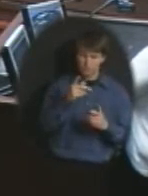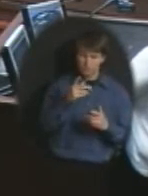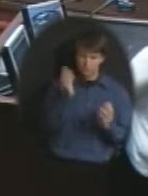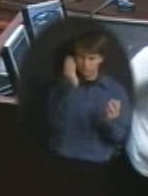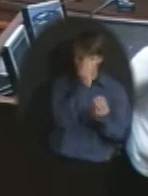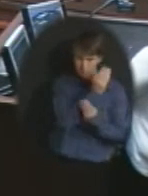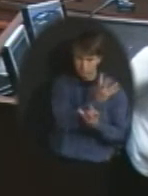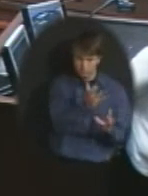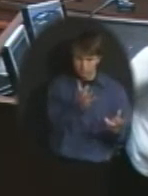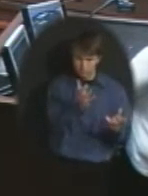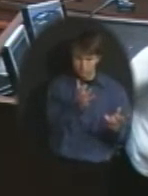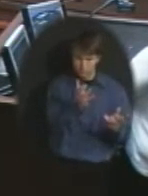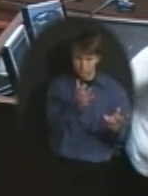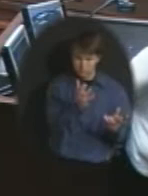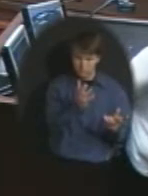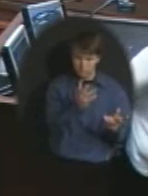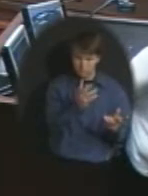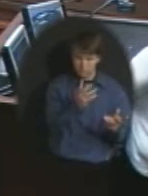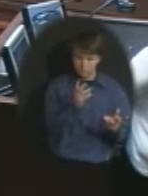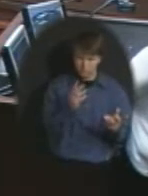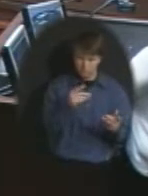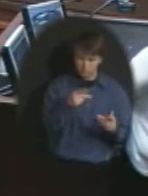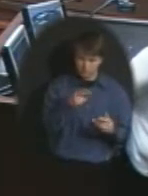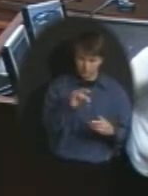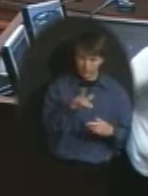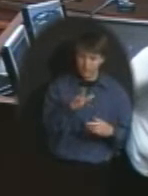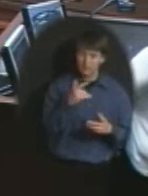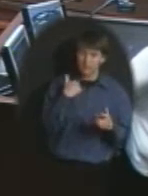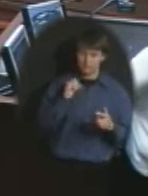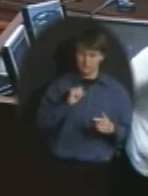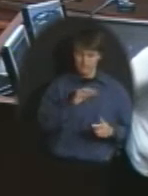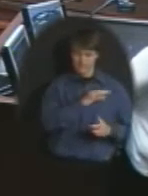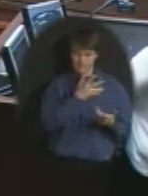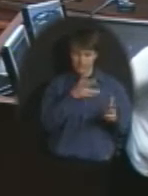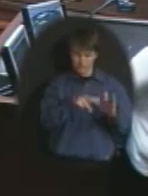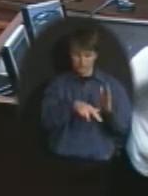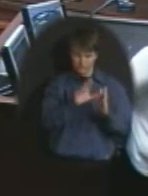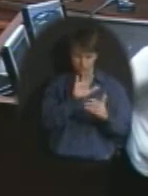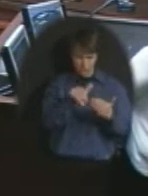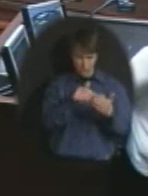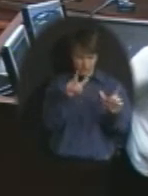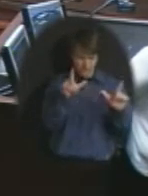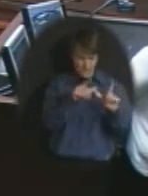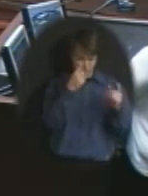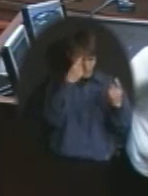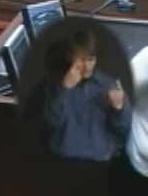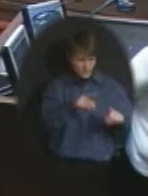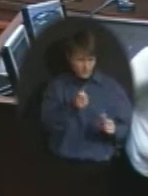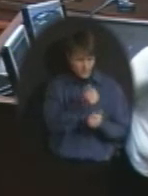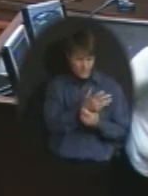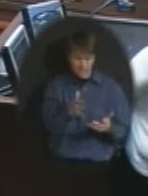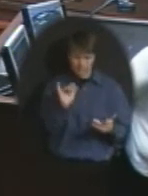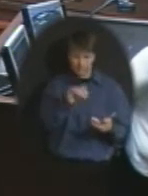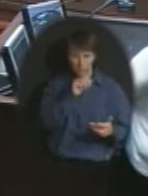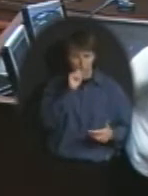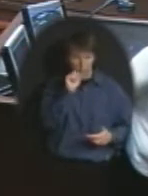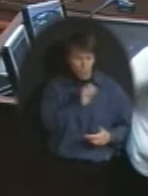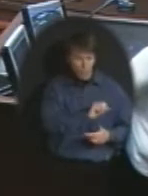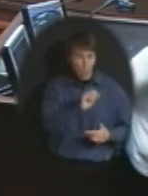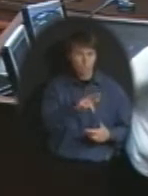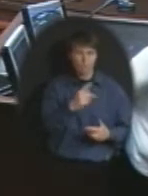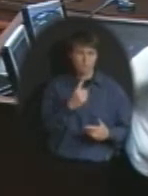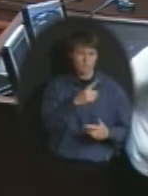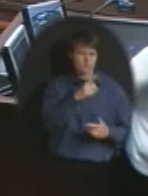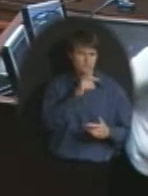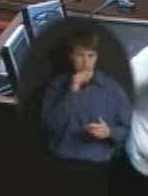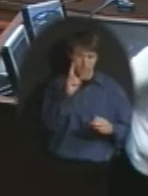that our staff has done a good job of reviewing all of the license agreements, and anything that is outdated or something that